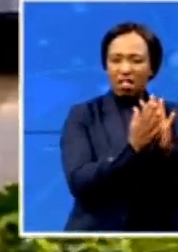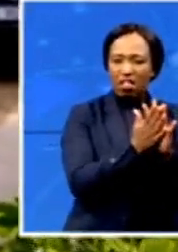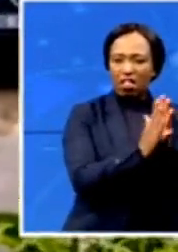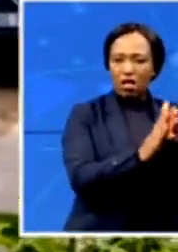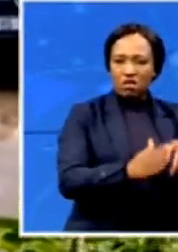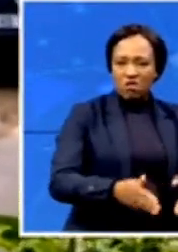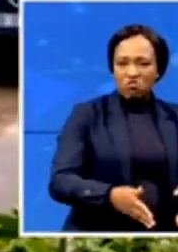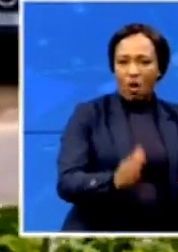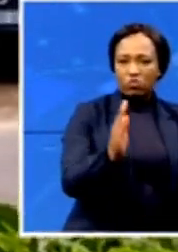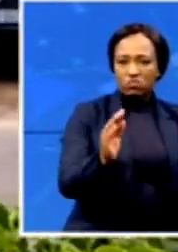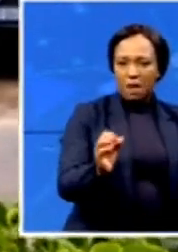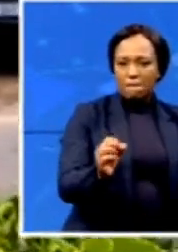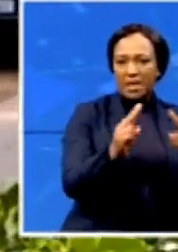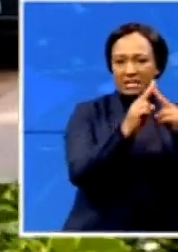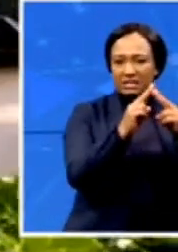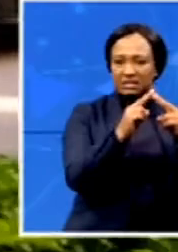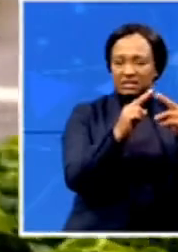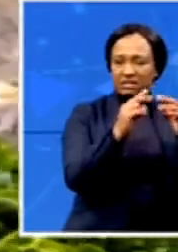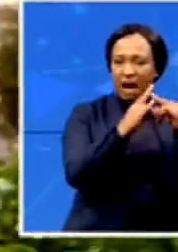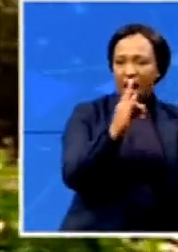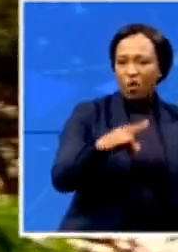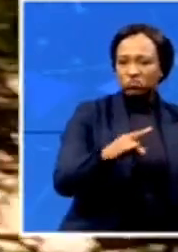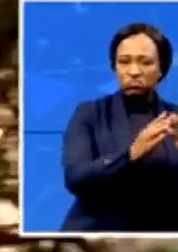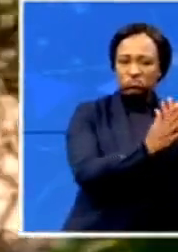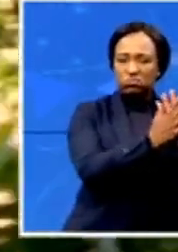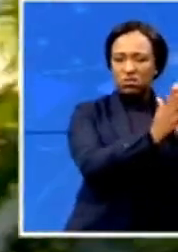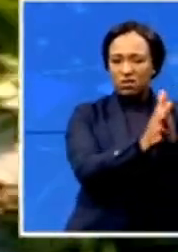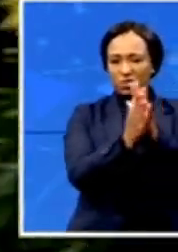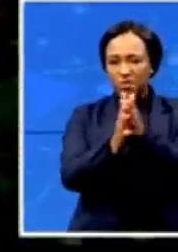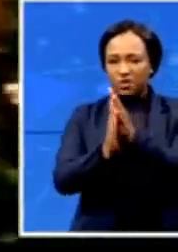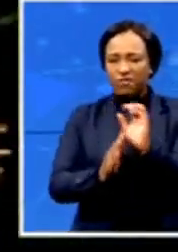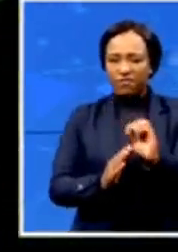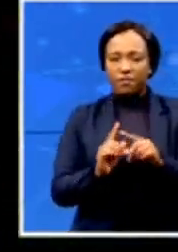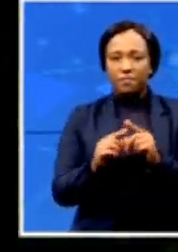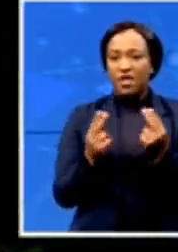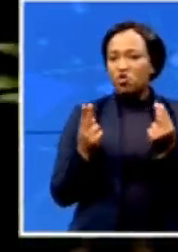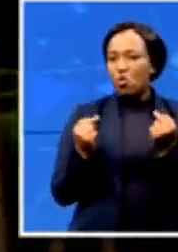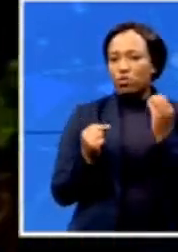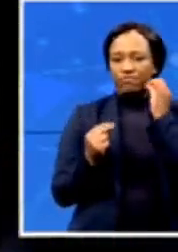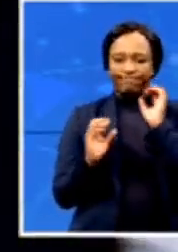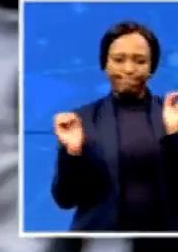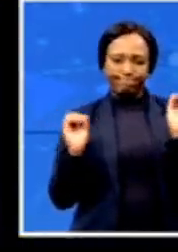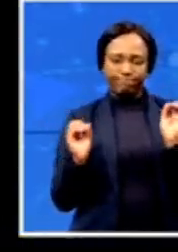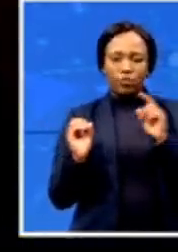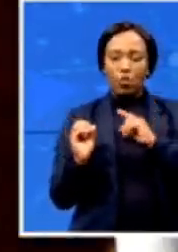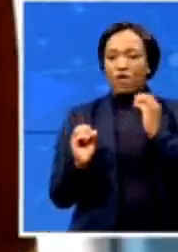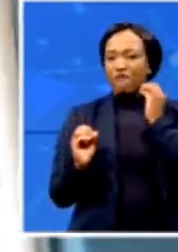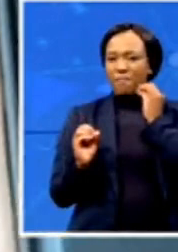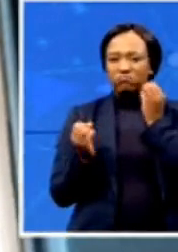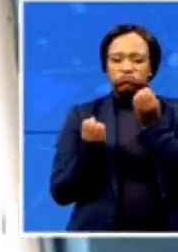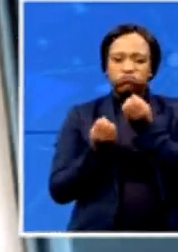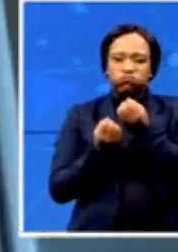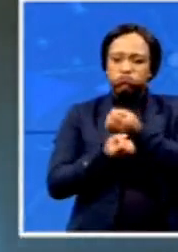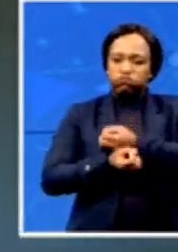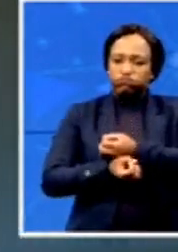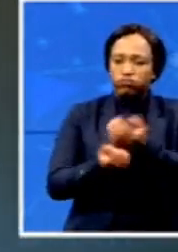I can confidently say that there's something really new, because a lot of information has also been on social media, that the